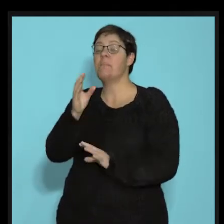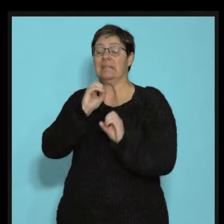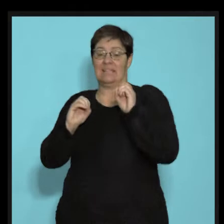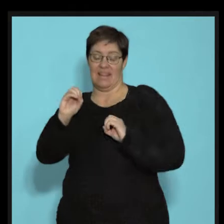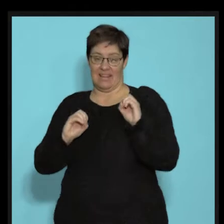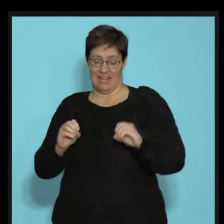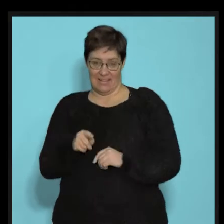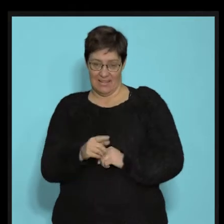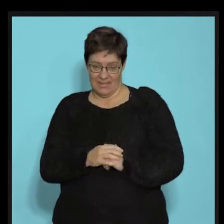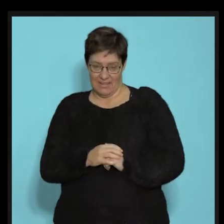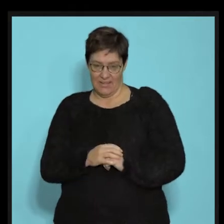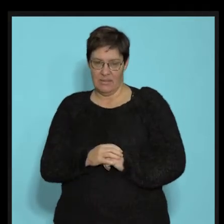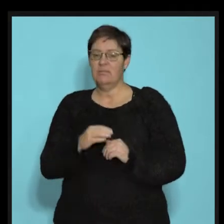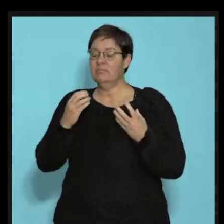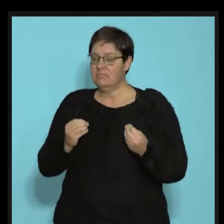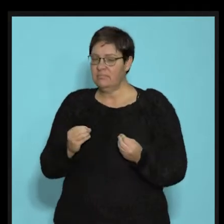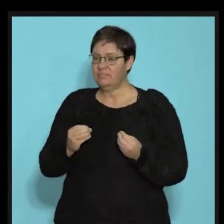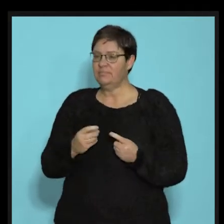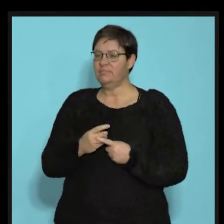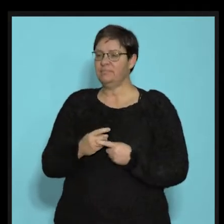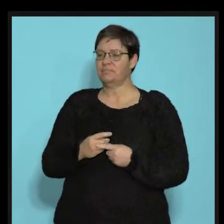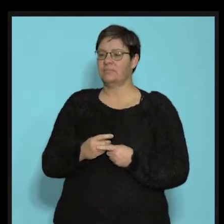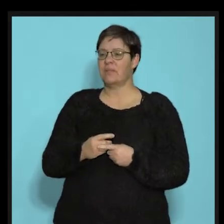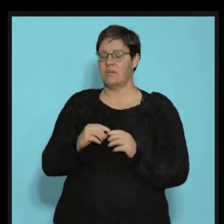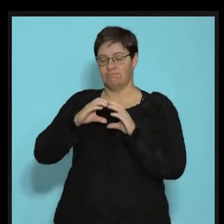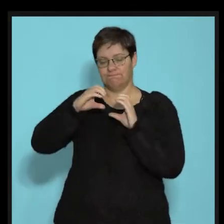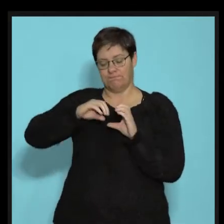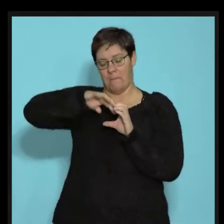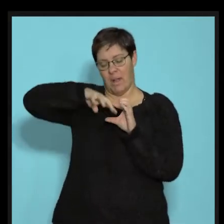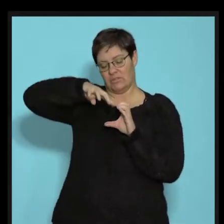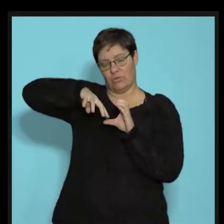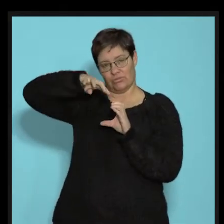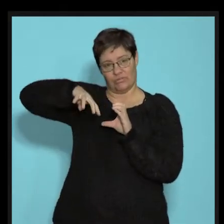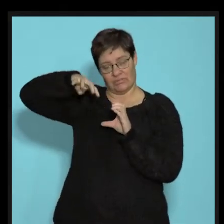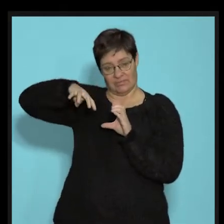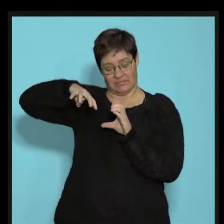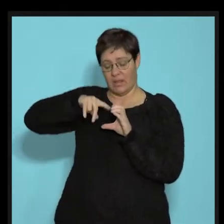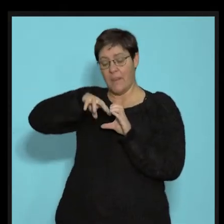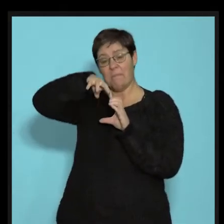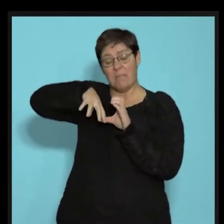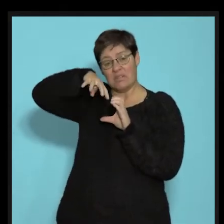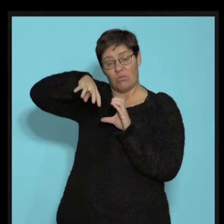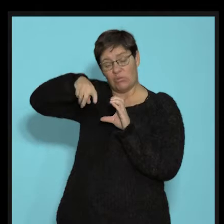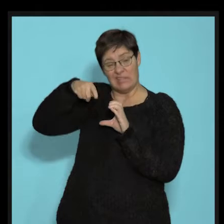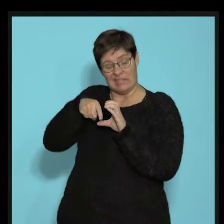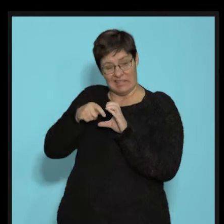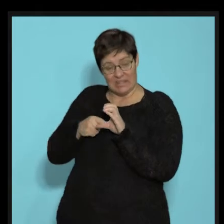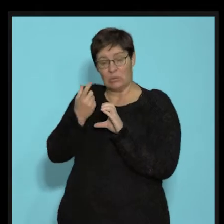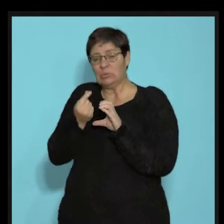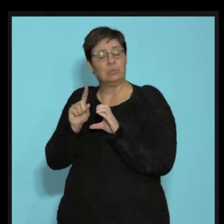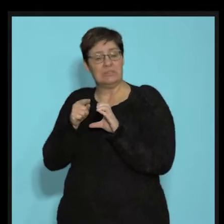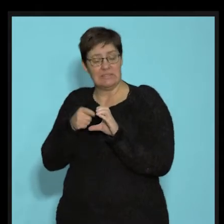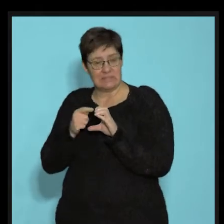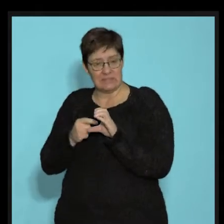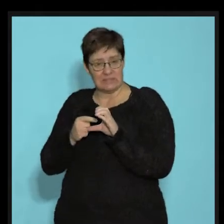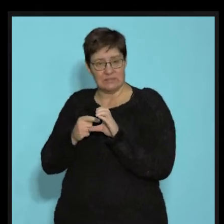our cells, and we have this organelle called the mitochondrion. And what does the mitochondrion do?